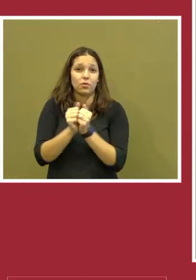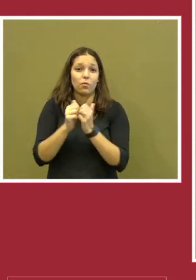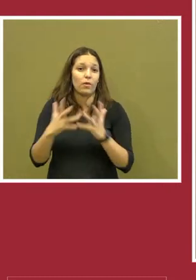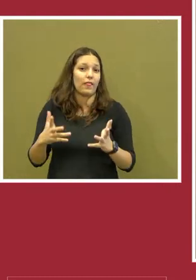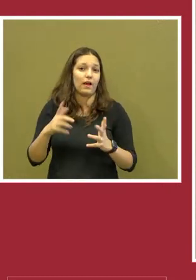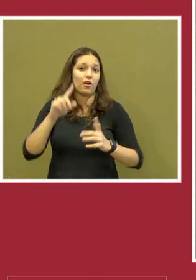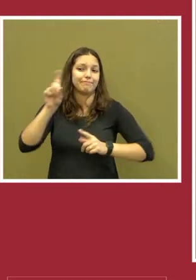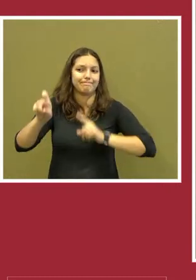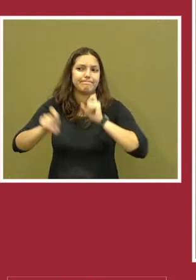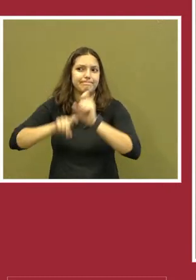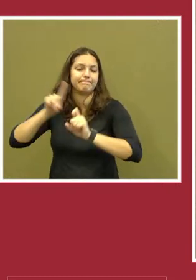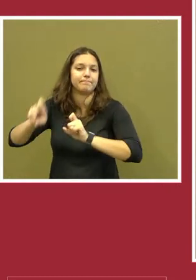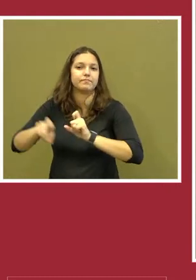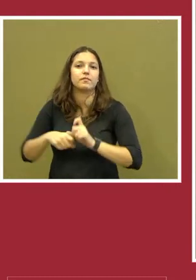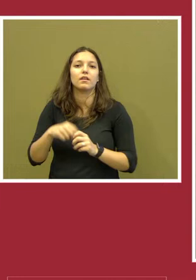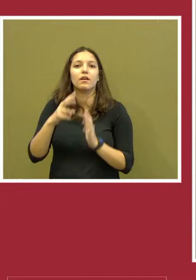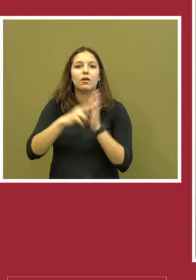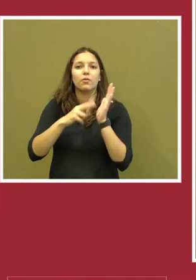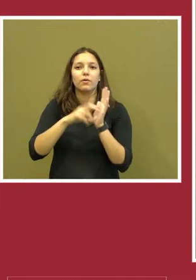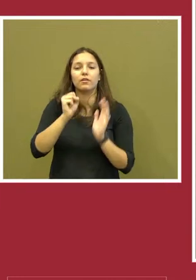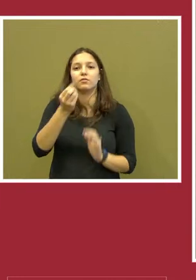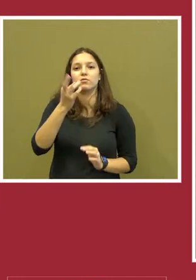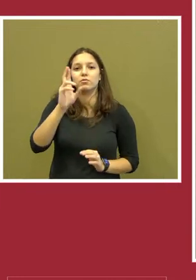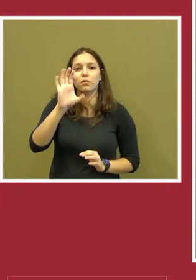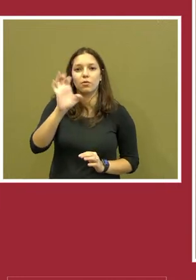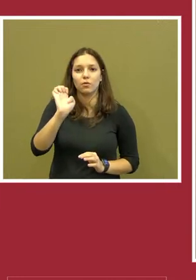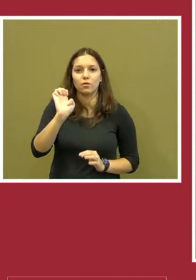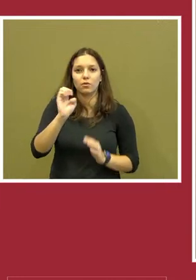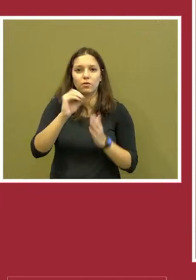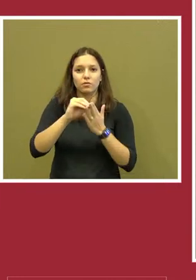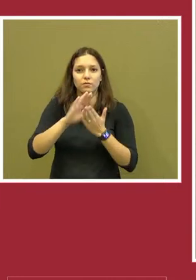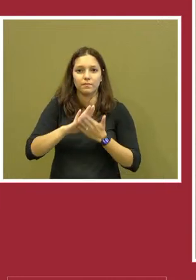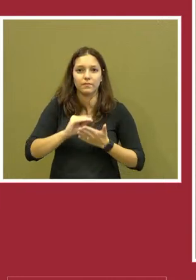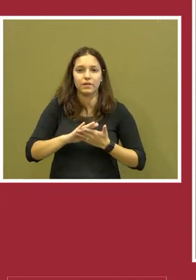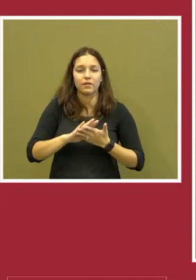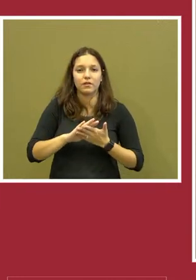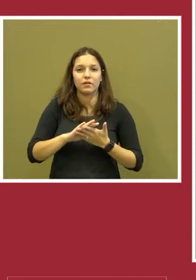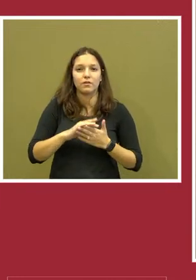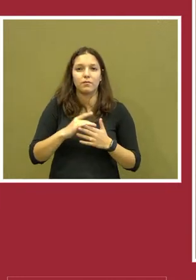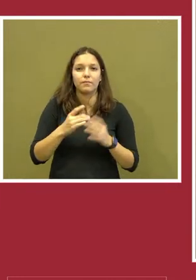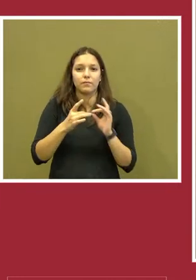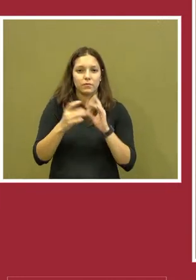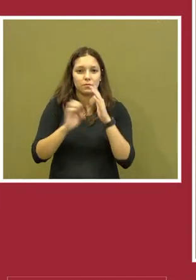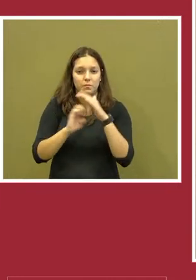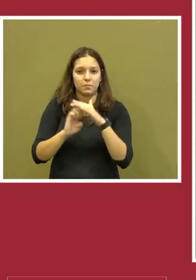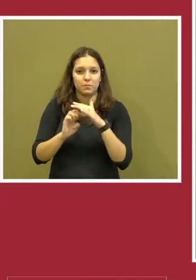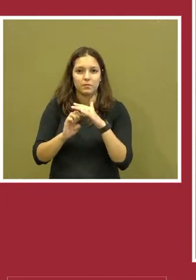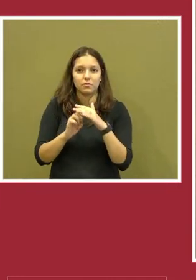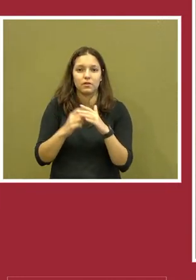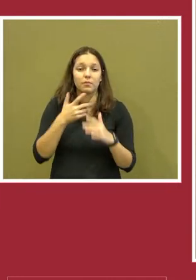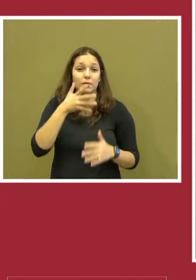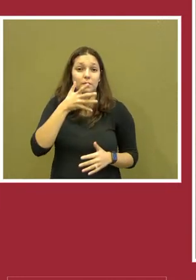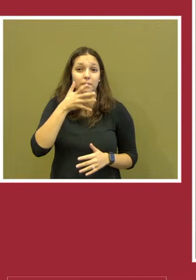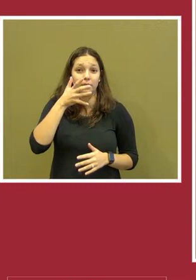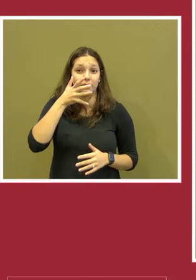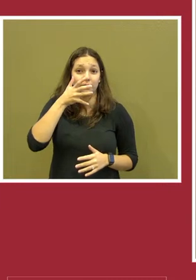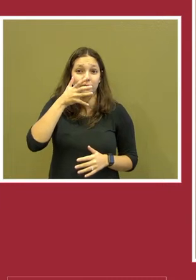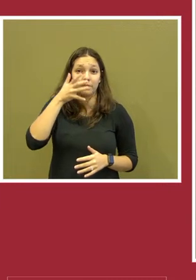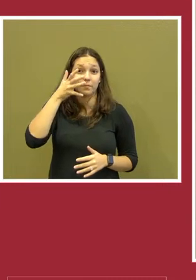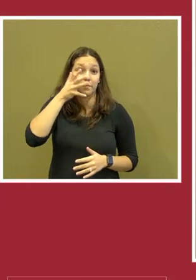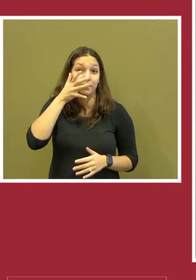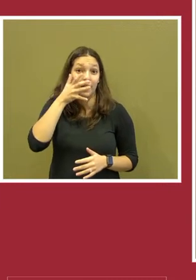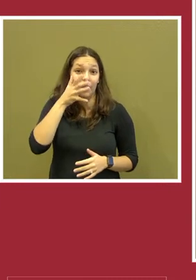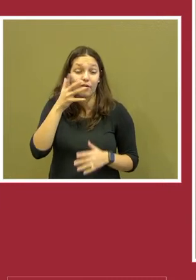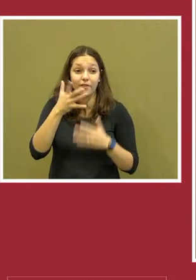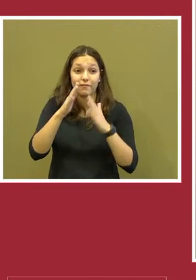questioned on it. I read the Source Weekly's article about murals at Miller Elementary with a lot of interest. I'm a parent of a child at Miller. I